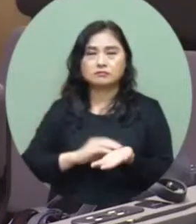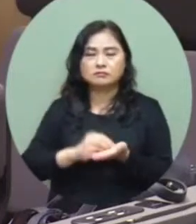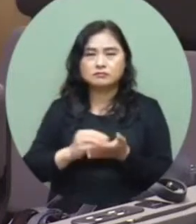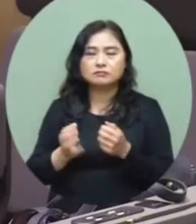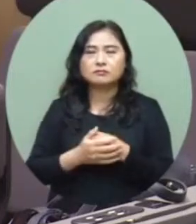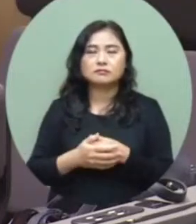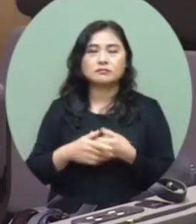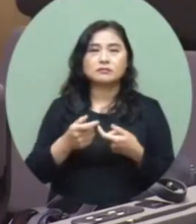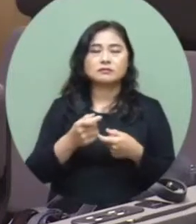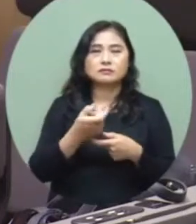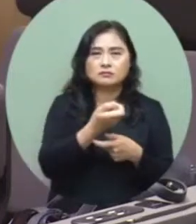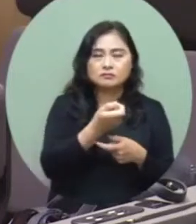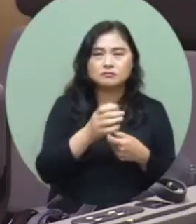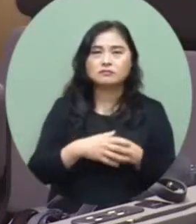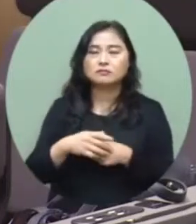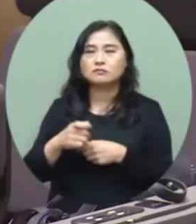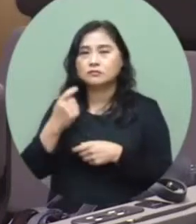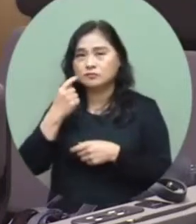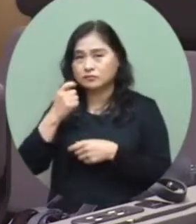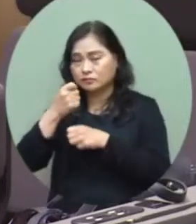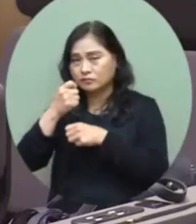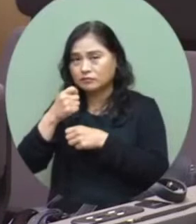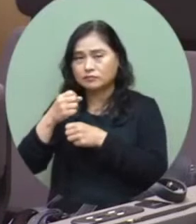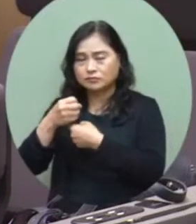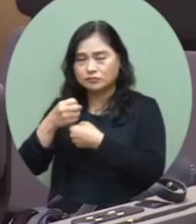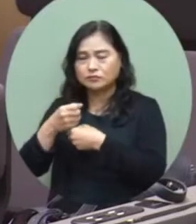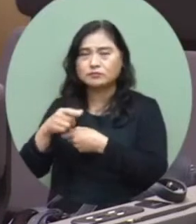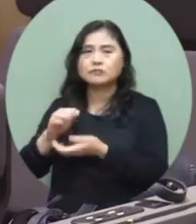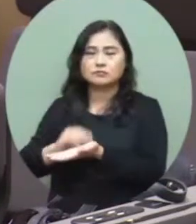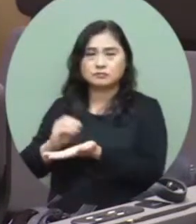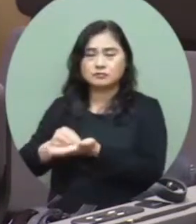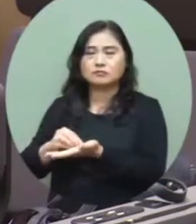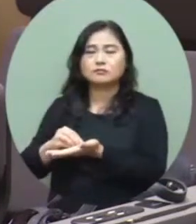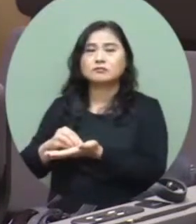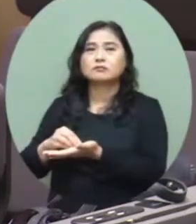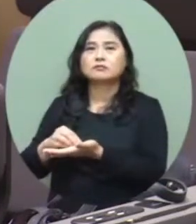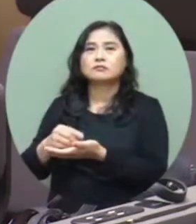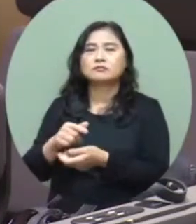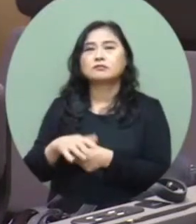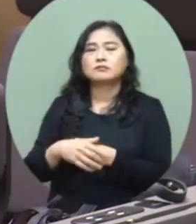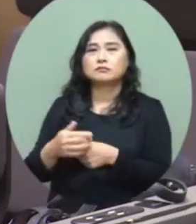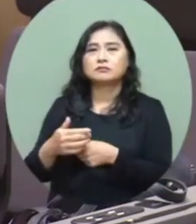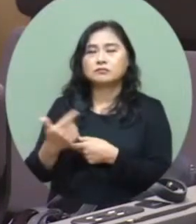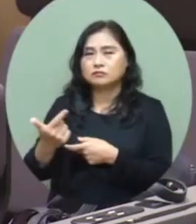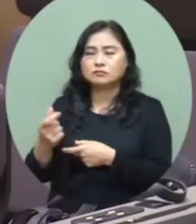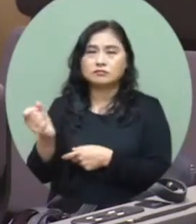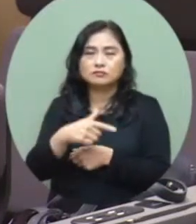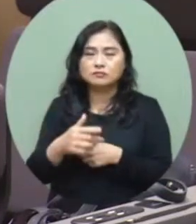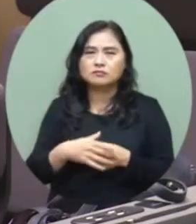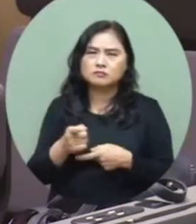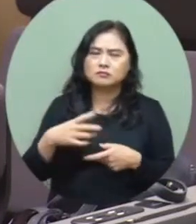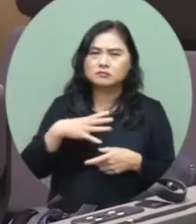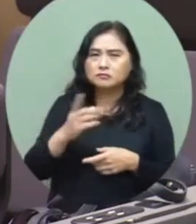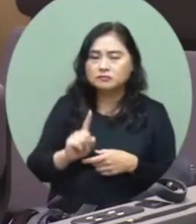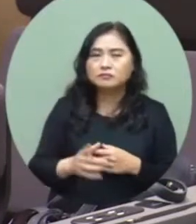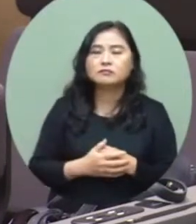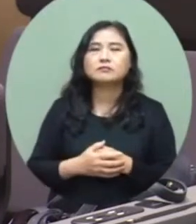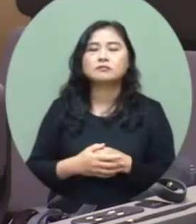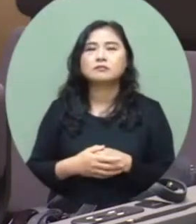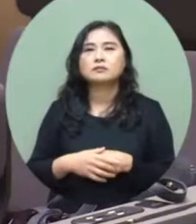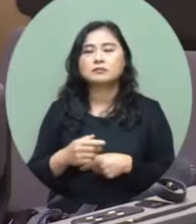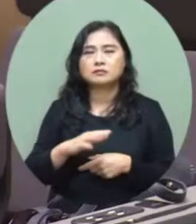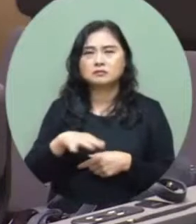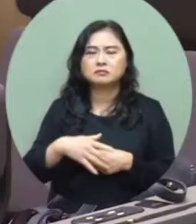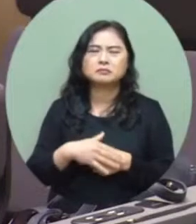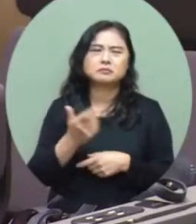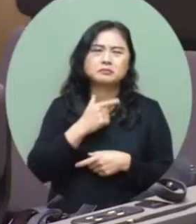distribution? Now that RAT positive cases outnumber PCR cases, what's your